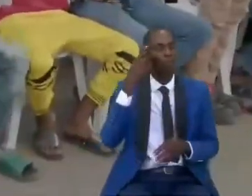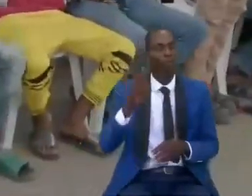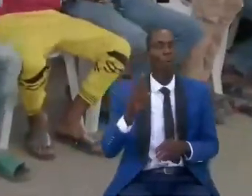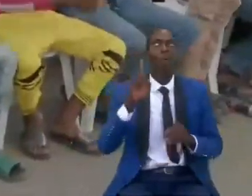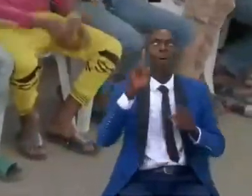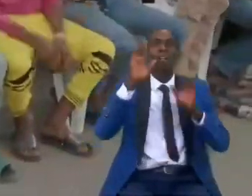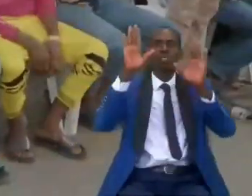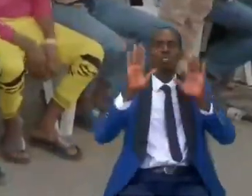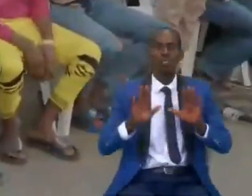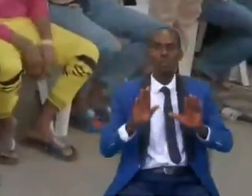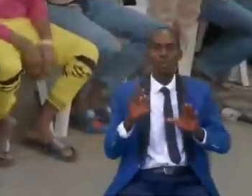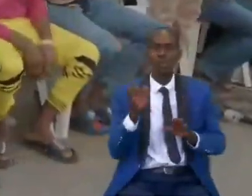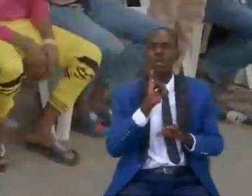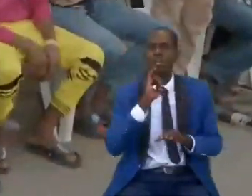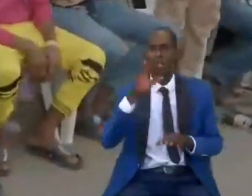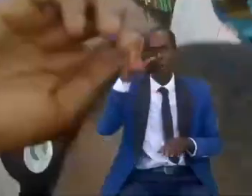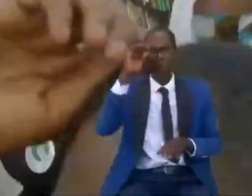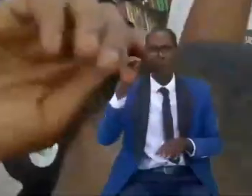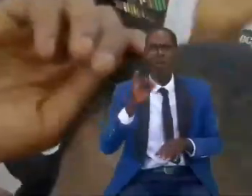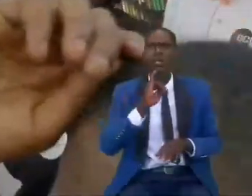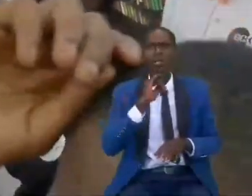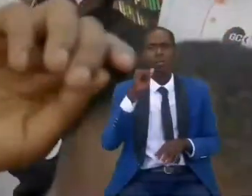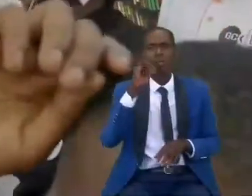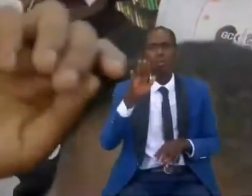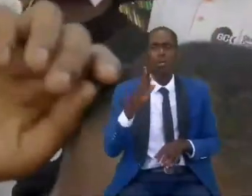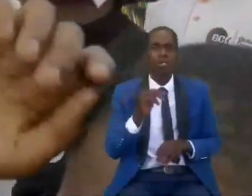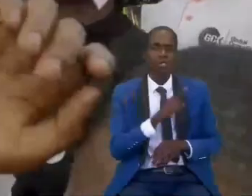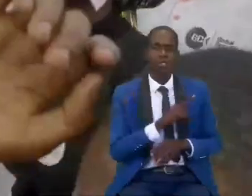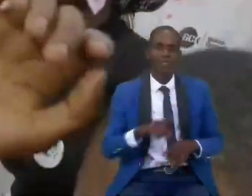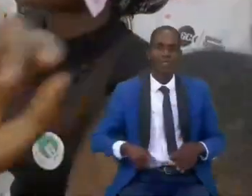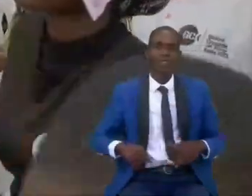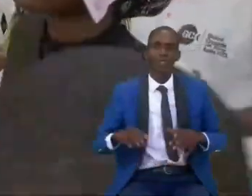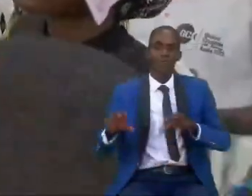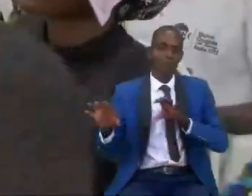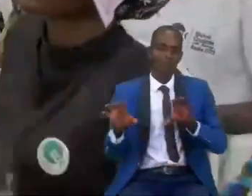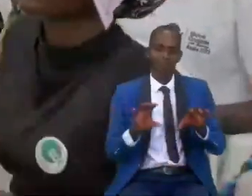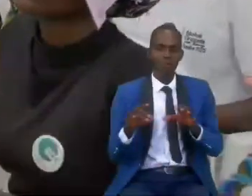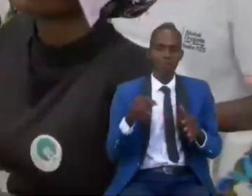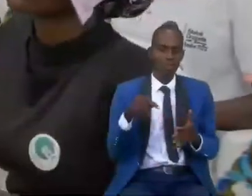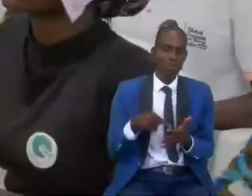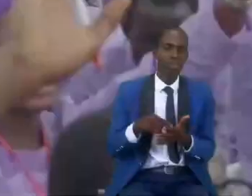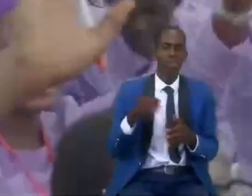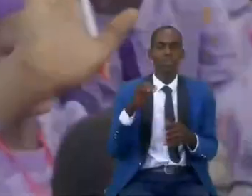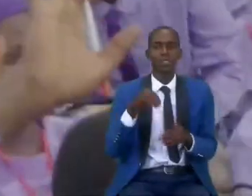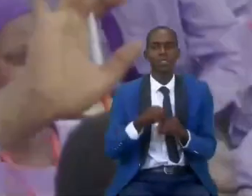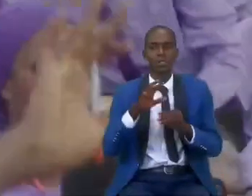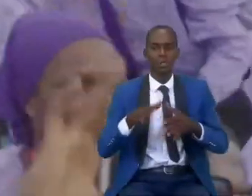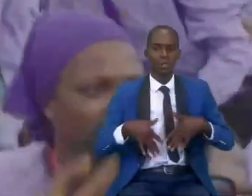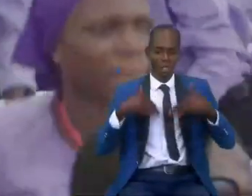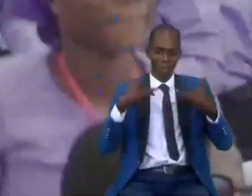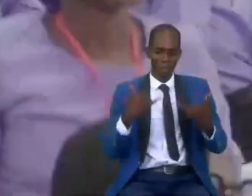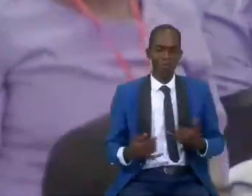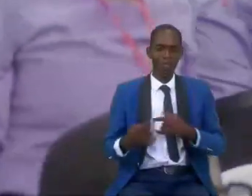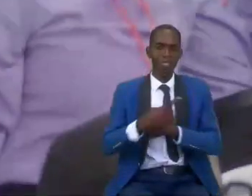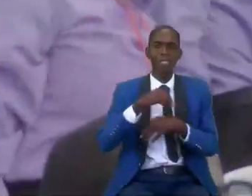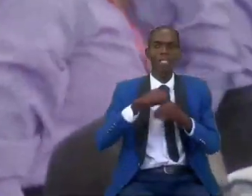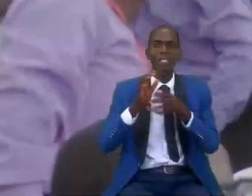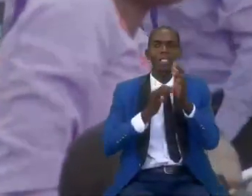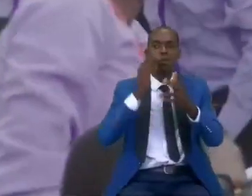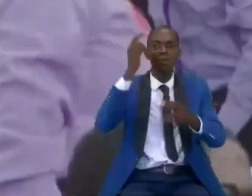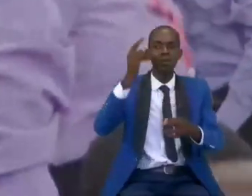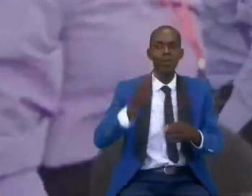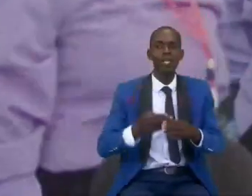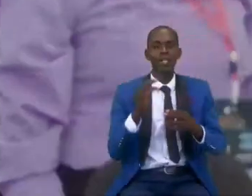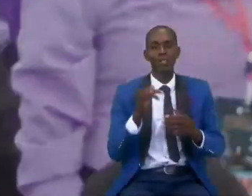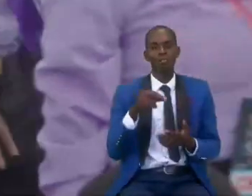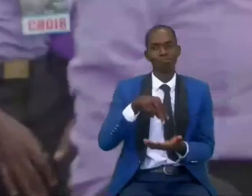Lord accomplish it in our lives today in Jesus' name. Let's rise up now. Rise up now and